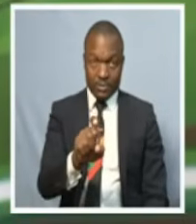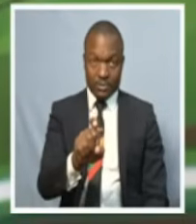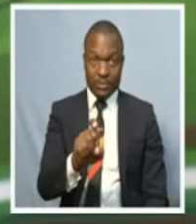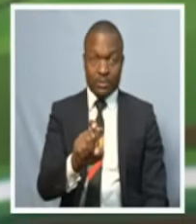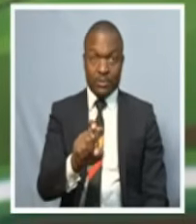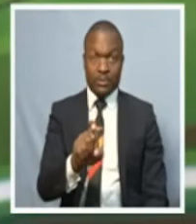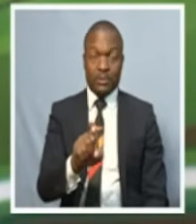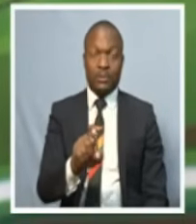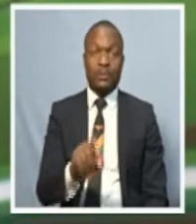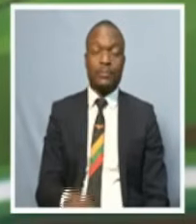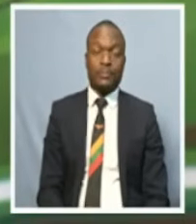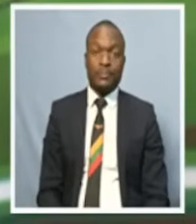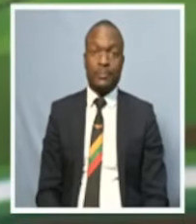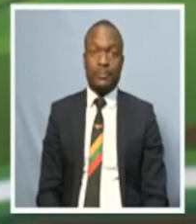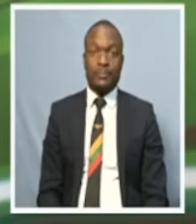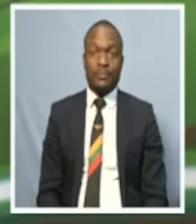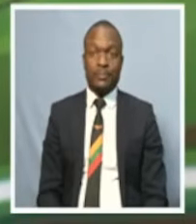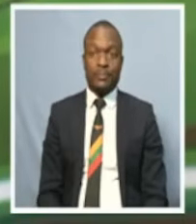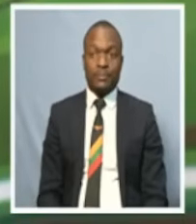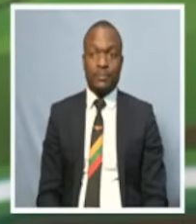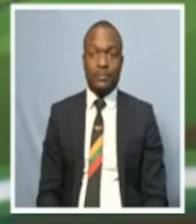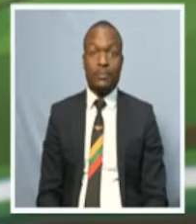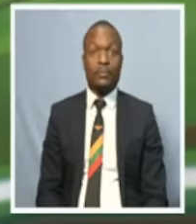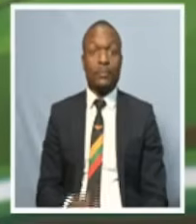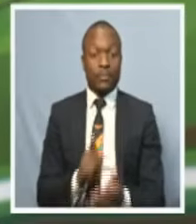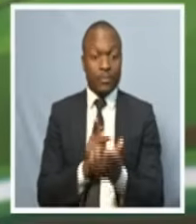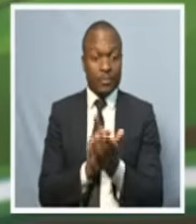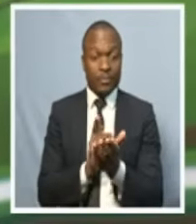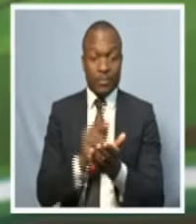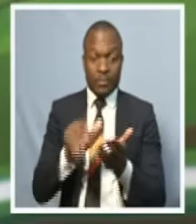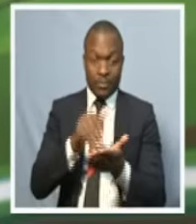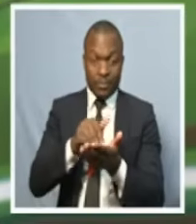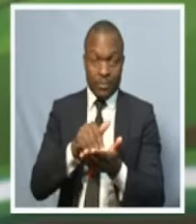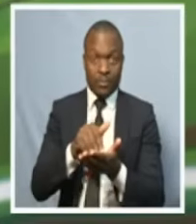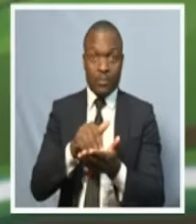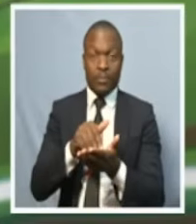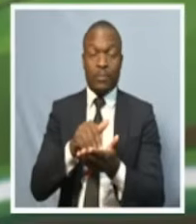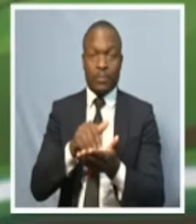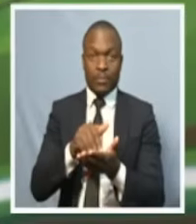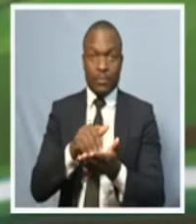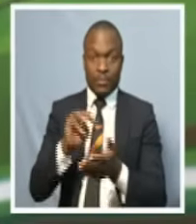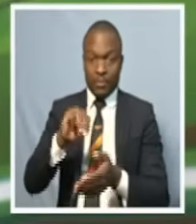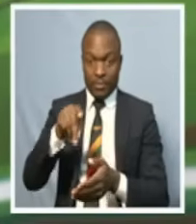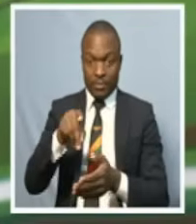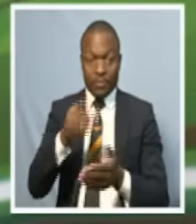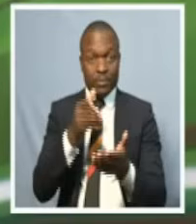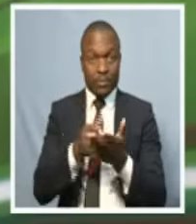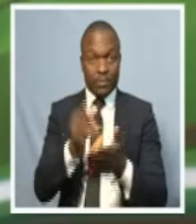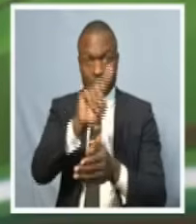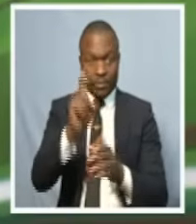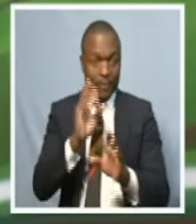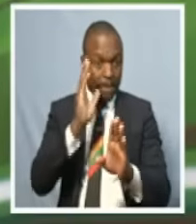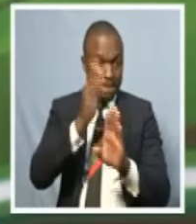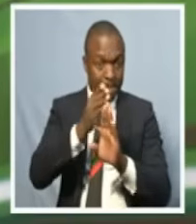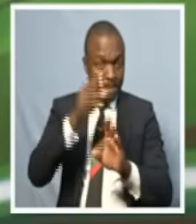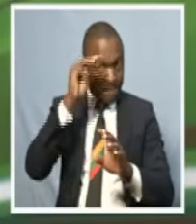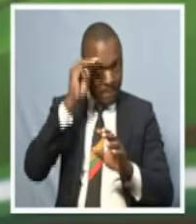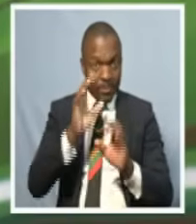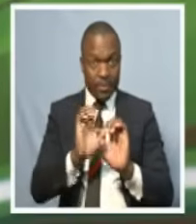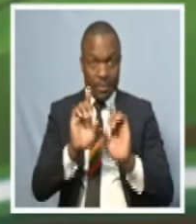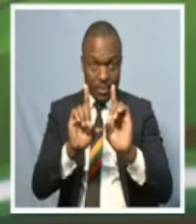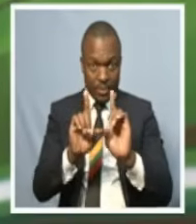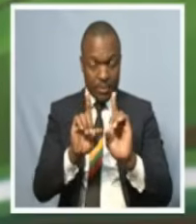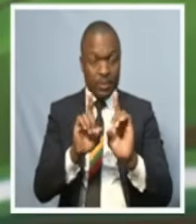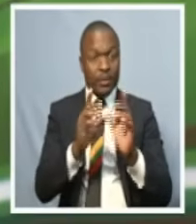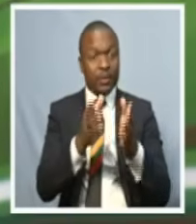afternoon is a question that's going to be posed by Kalabo Central Member of Parliament, Mr. Chingamiyutu. His question will be directed at the Minister of